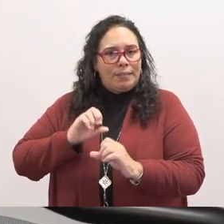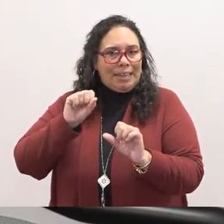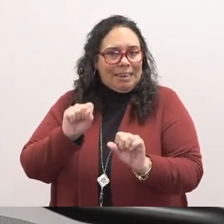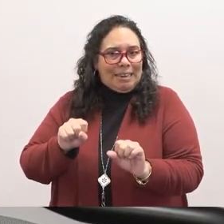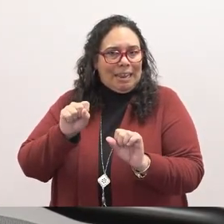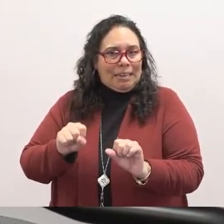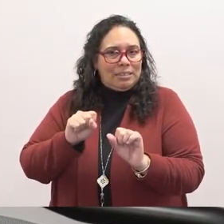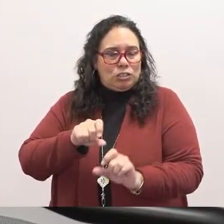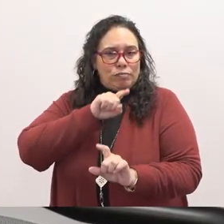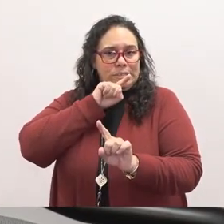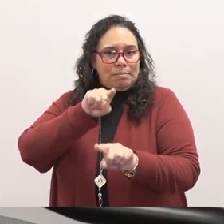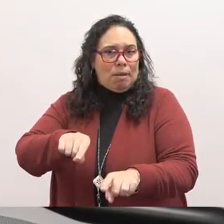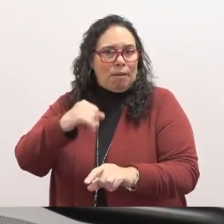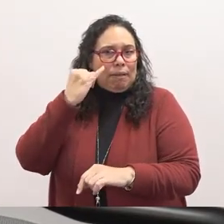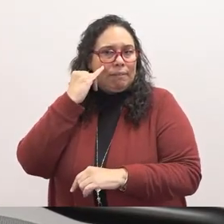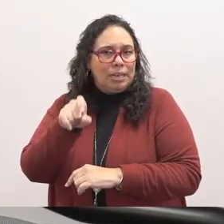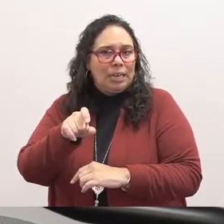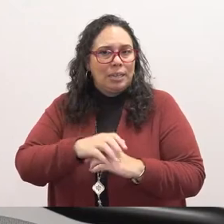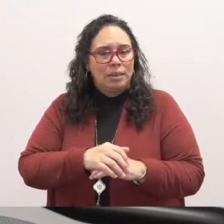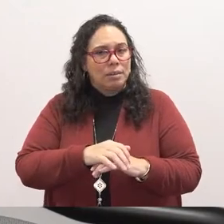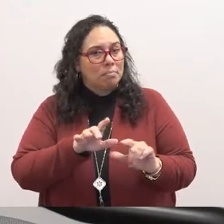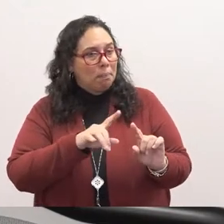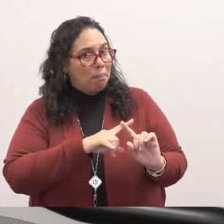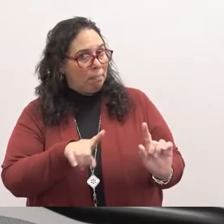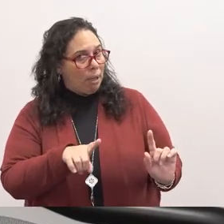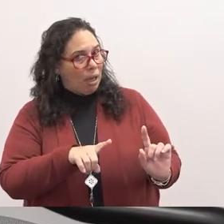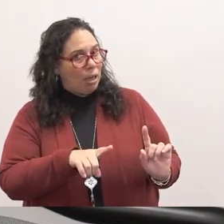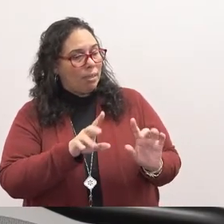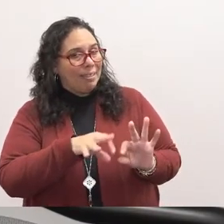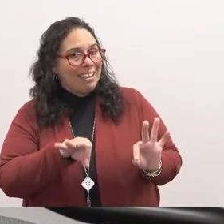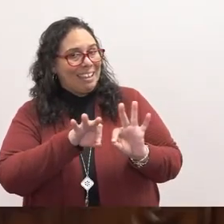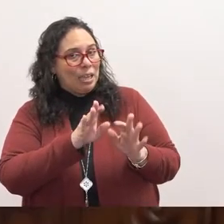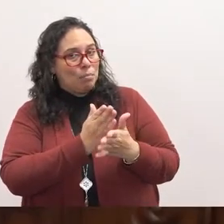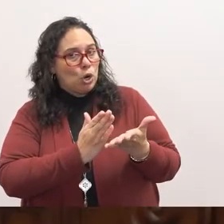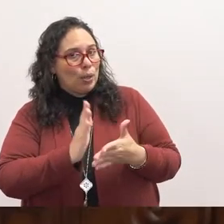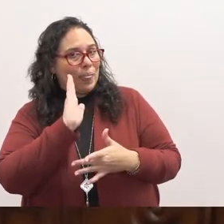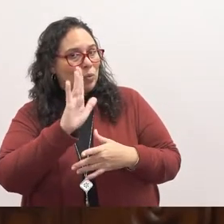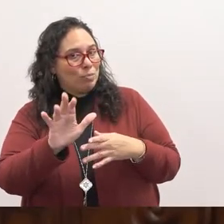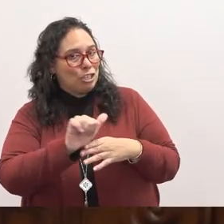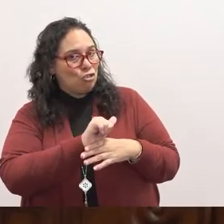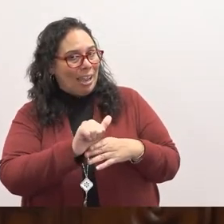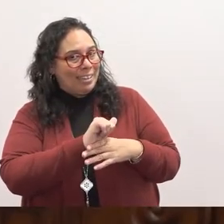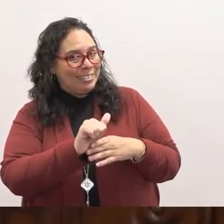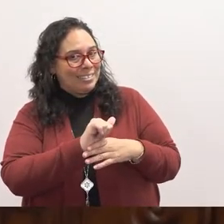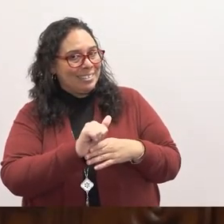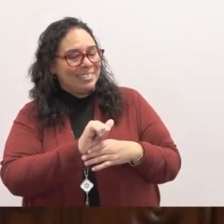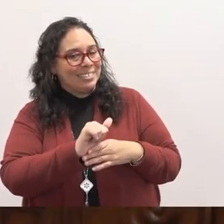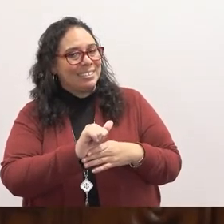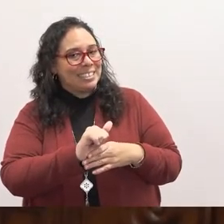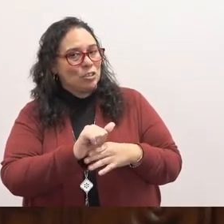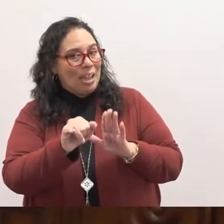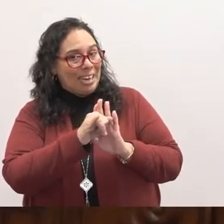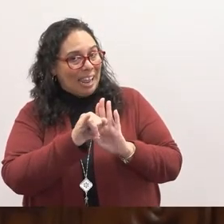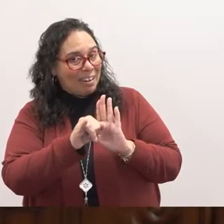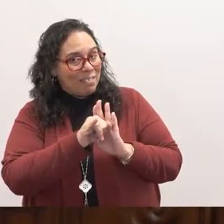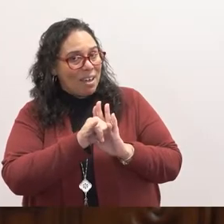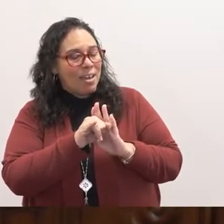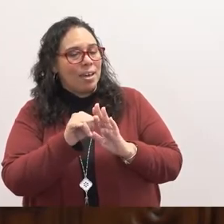able to respond as needed. But I think the key part here is that they'll be trained. They'll be trained, correct, to